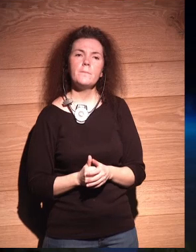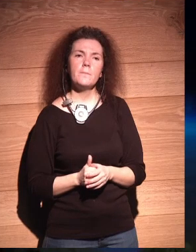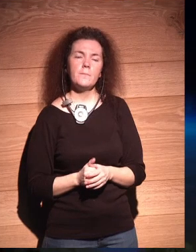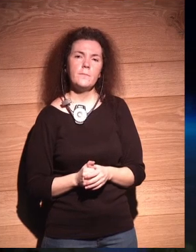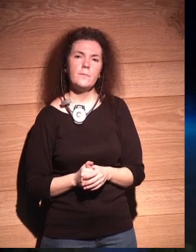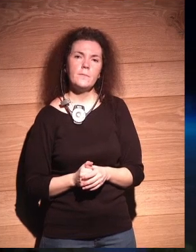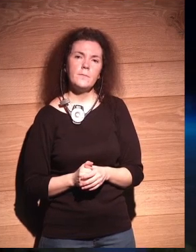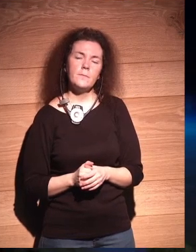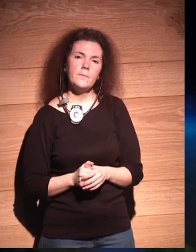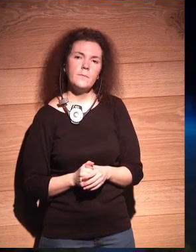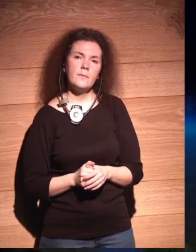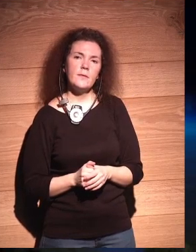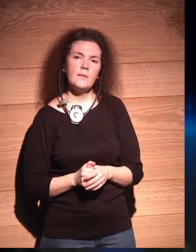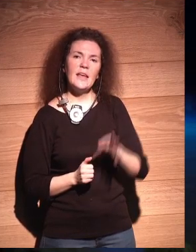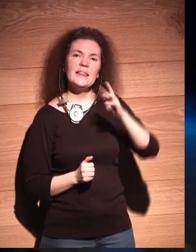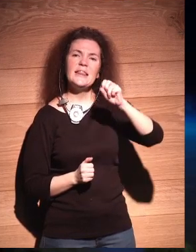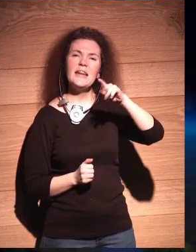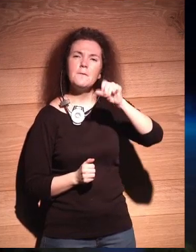harder to control. So